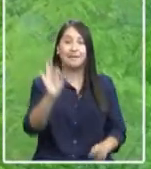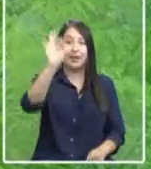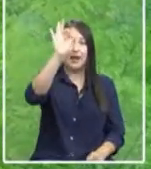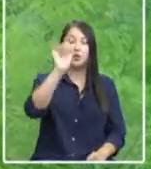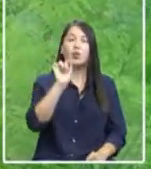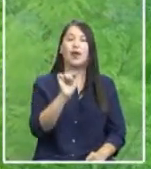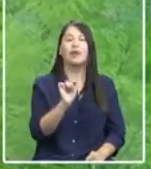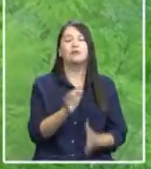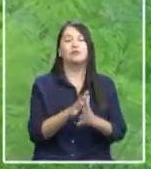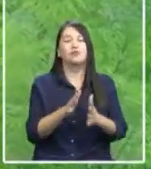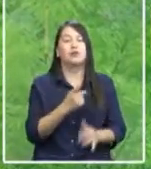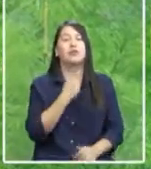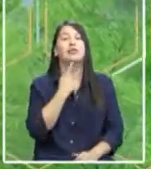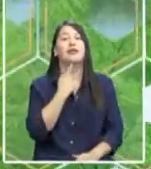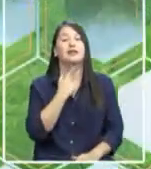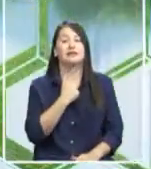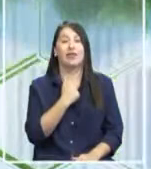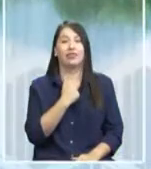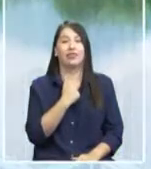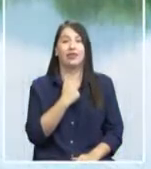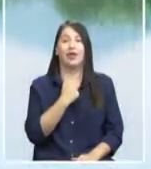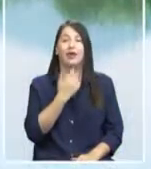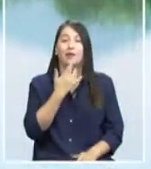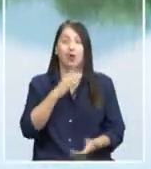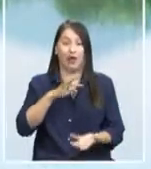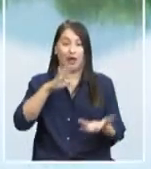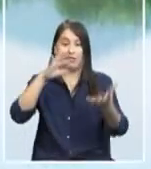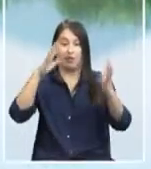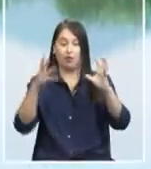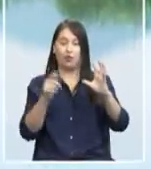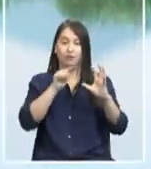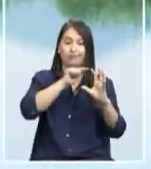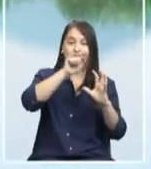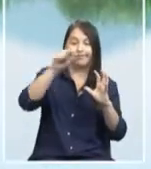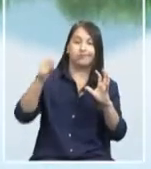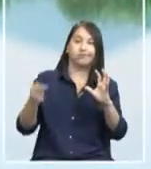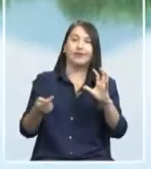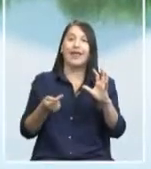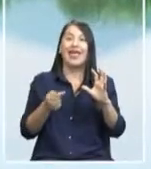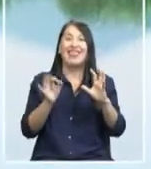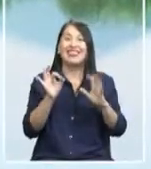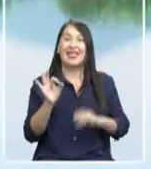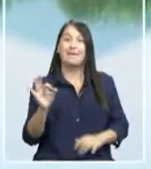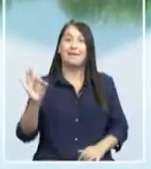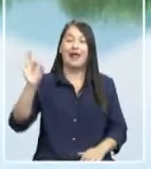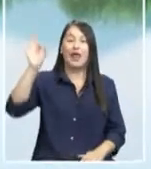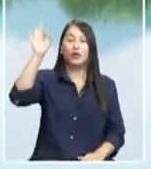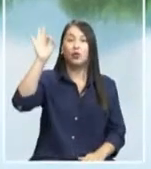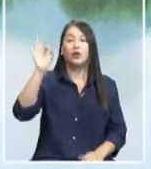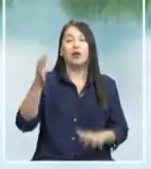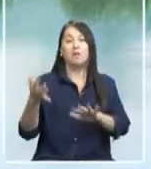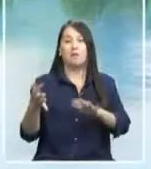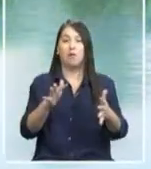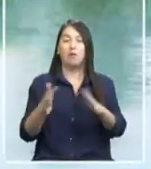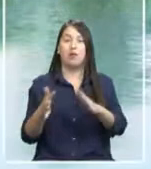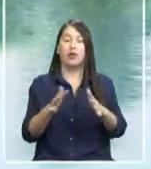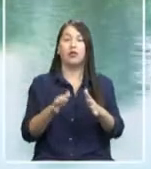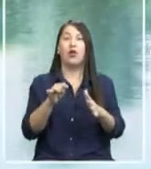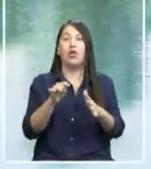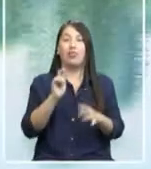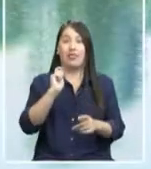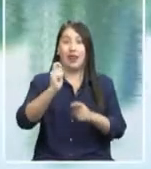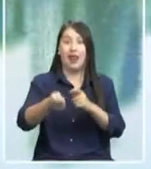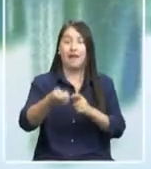because worldwide, the mean temperature of the catch in a tropical and in a temperate and